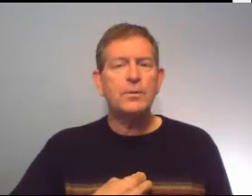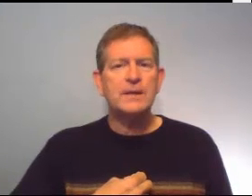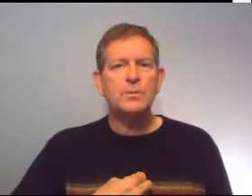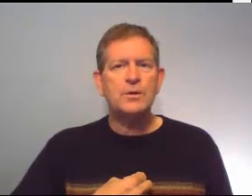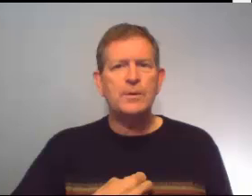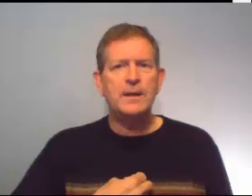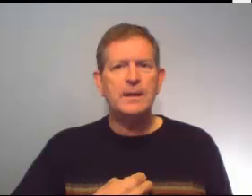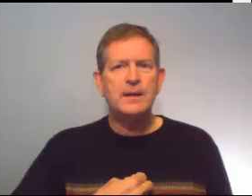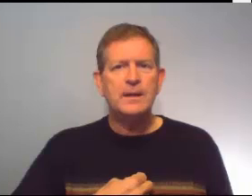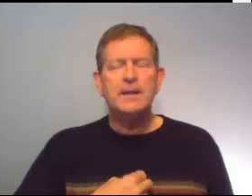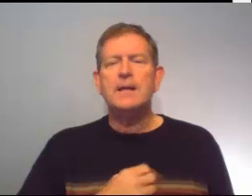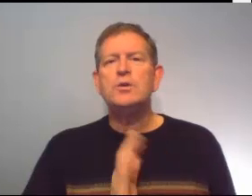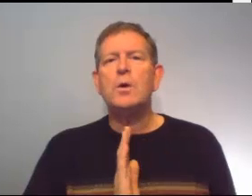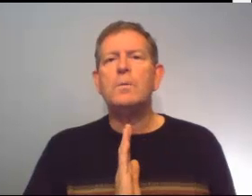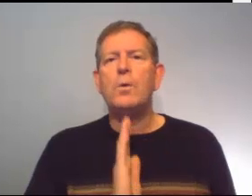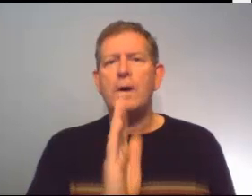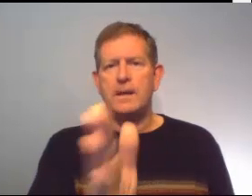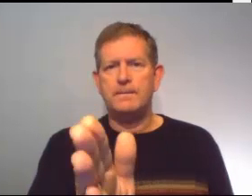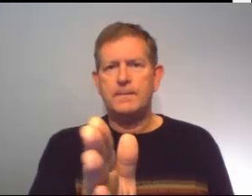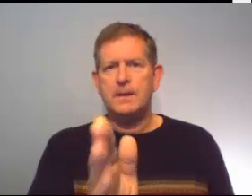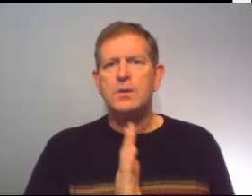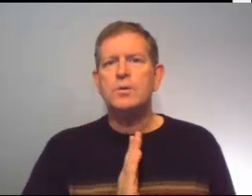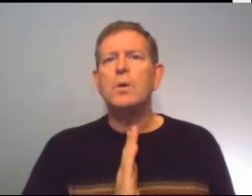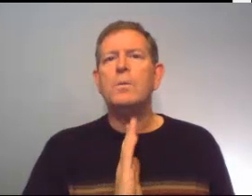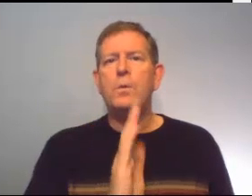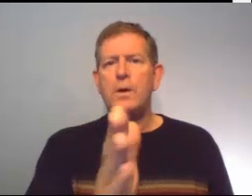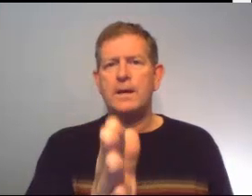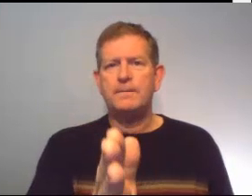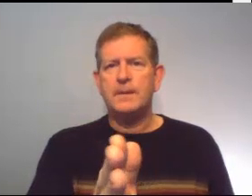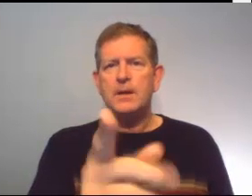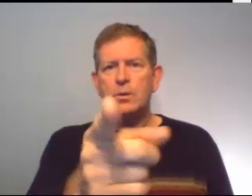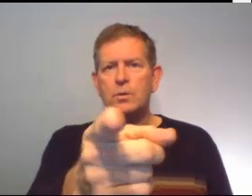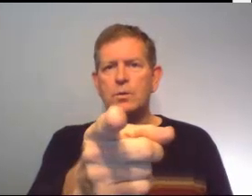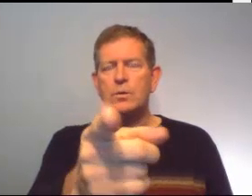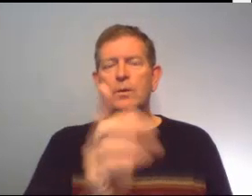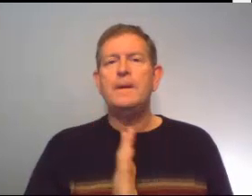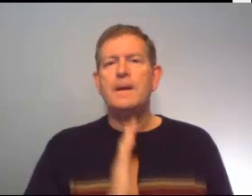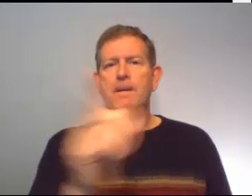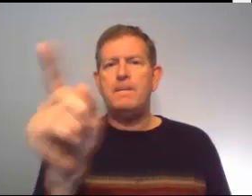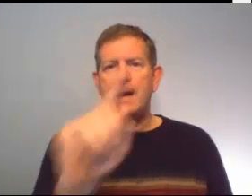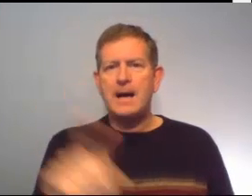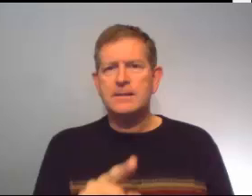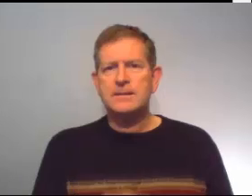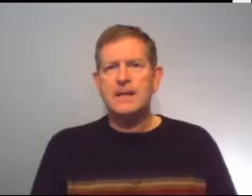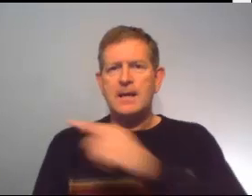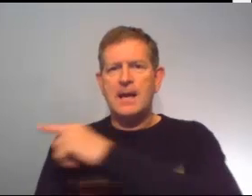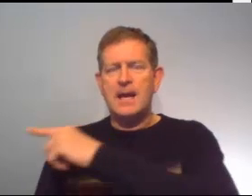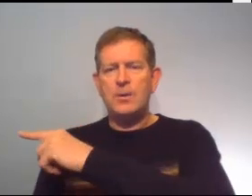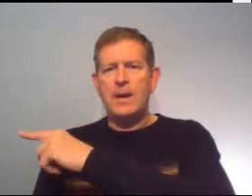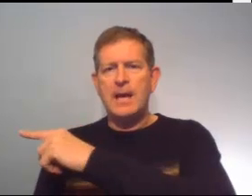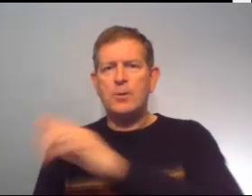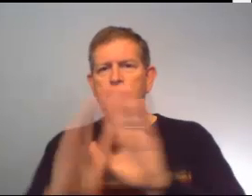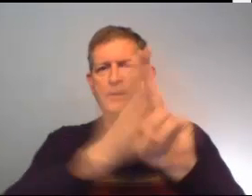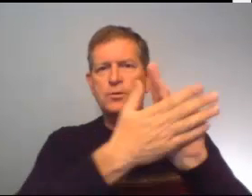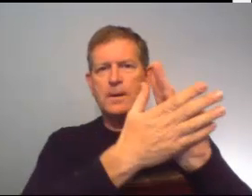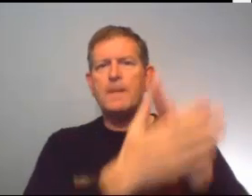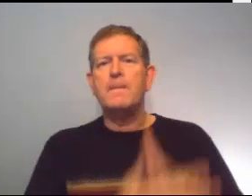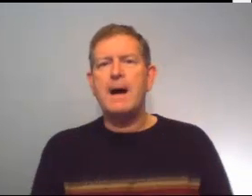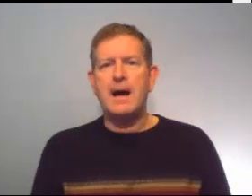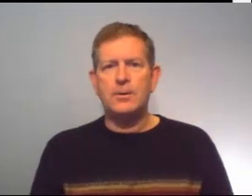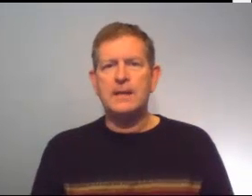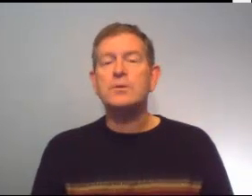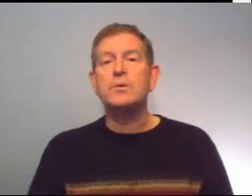first time through lesson 120? It's yo voy. Yo voy. Tú would be vas. Él or ella would